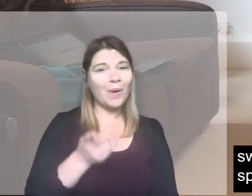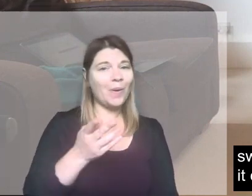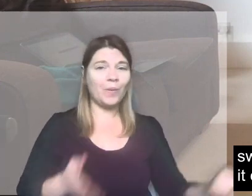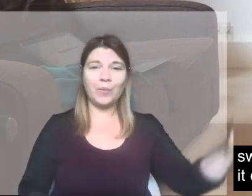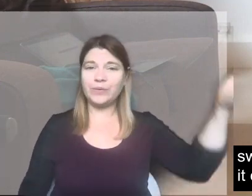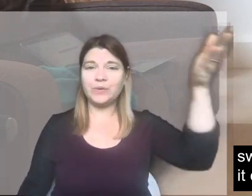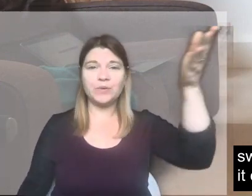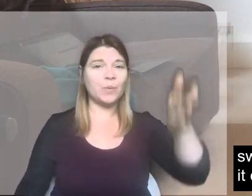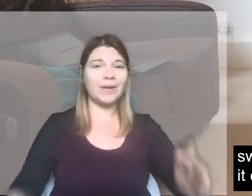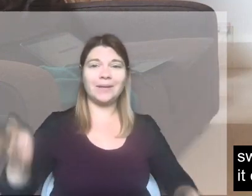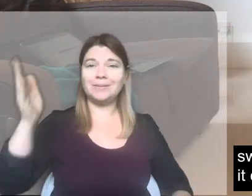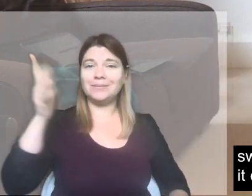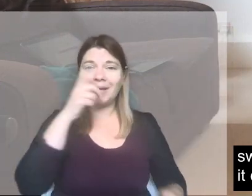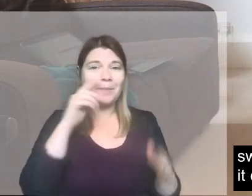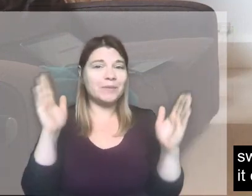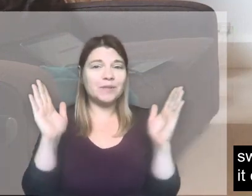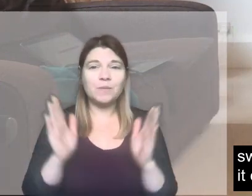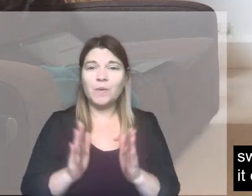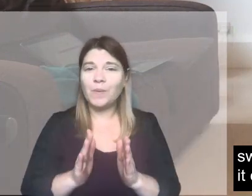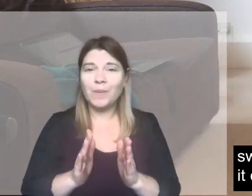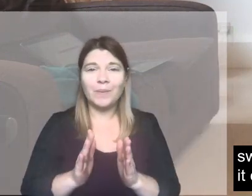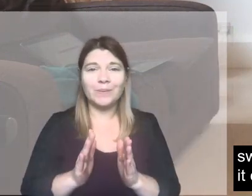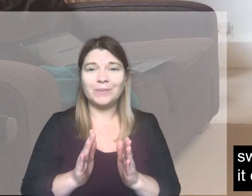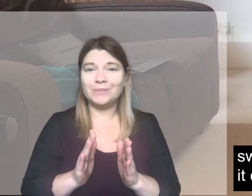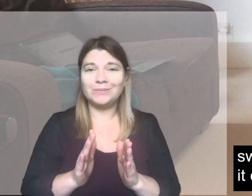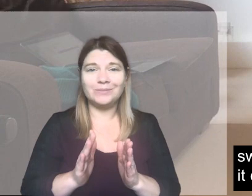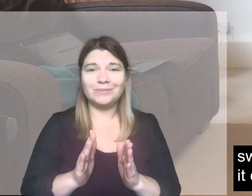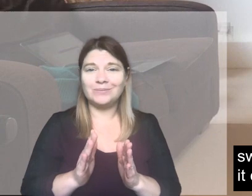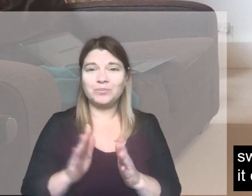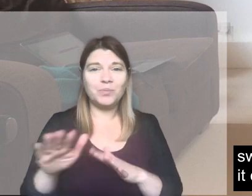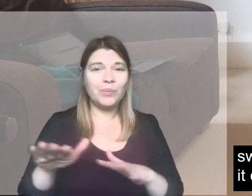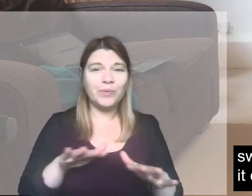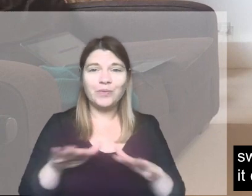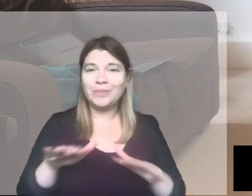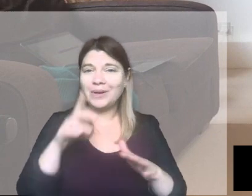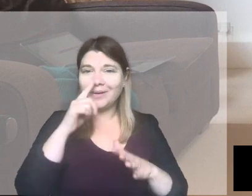you can swing both arms, it can be small,